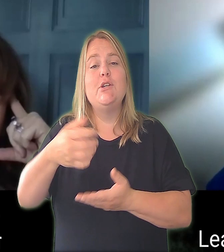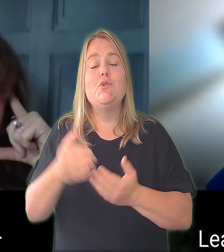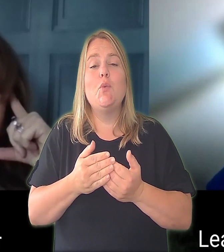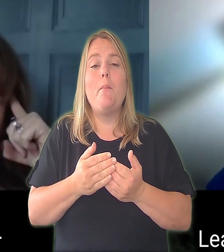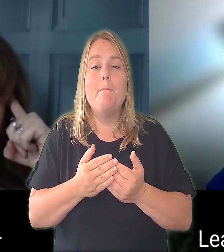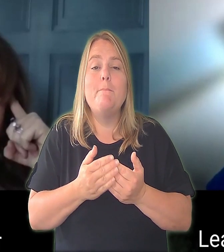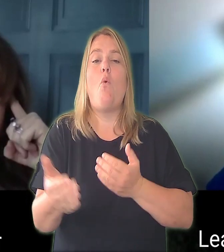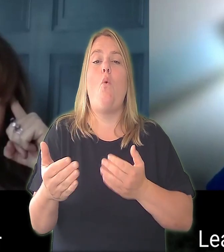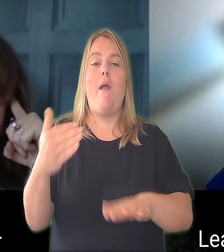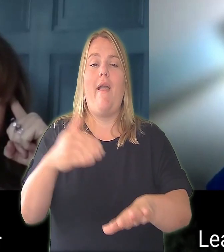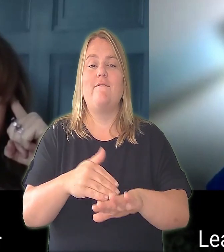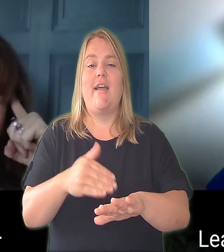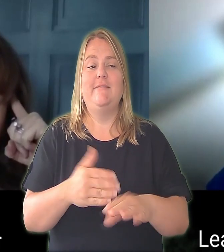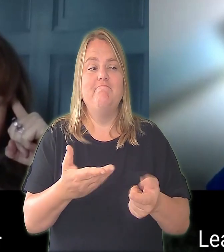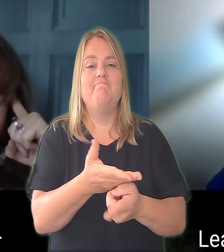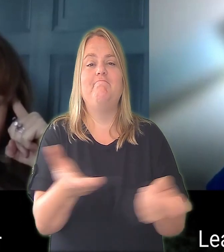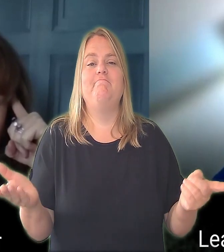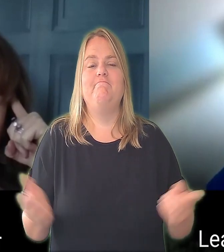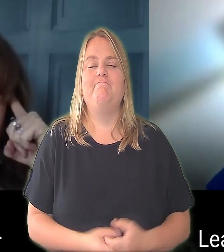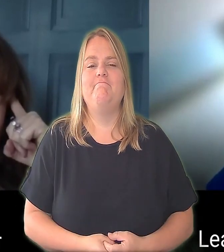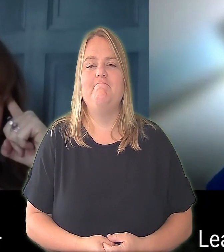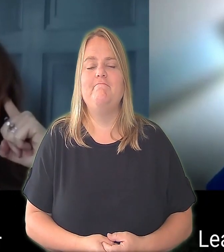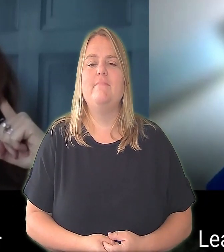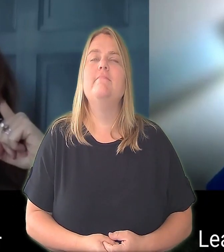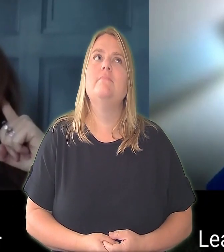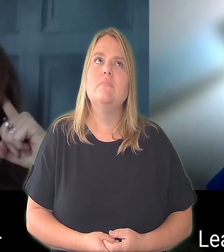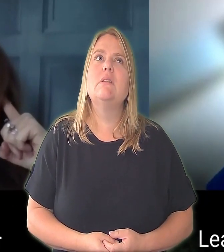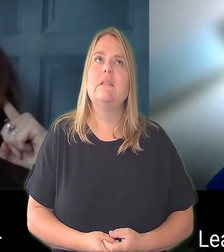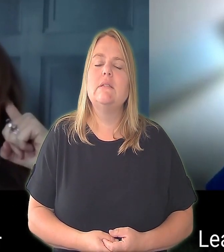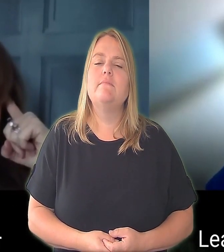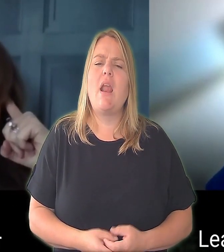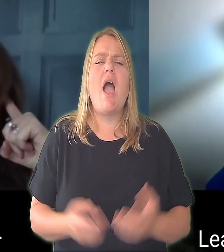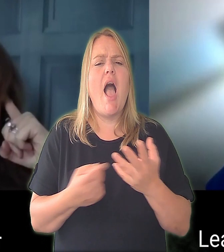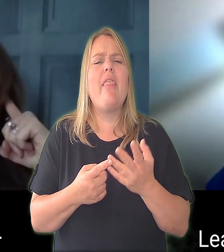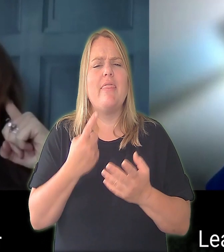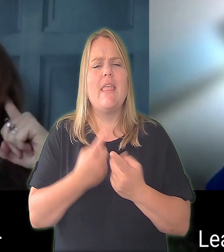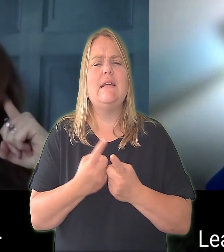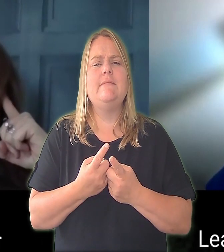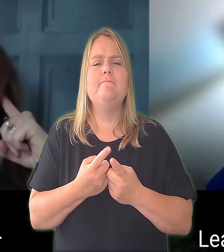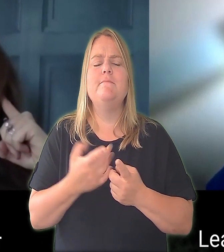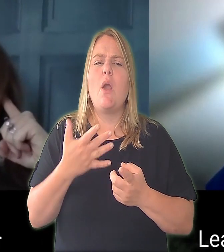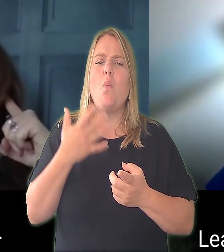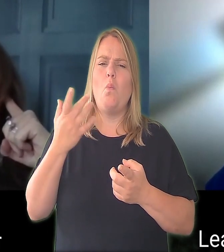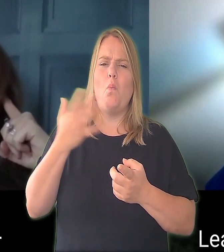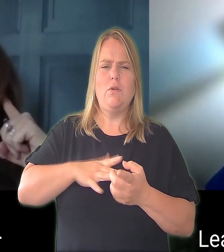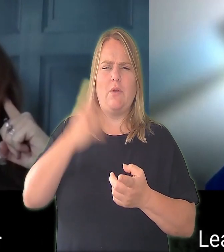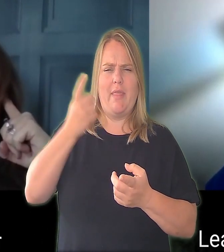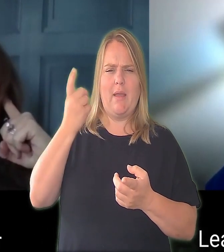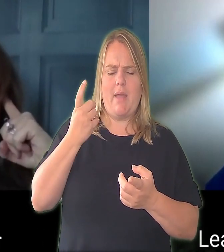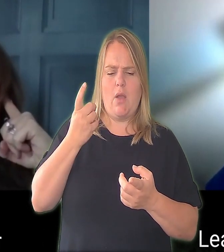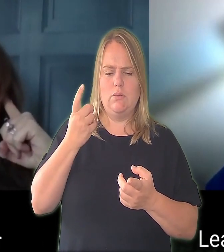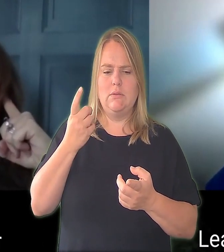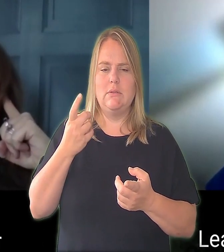to think about the kind of presents that we're giving out. We want it to be something good and not just like a cheap like party bag. But I was also